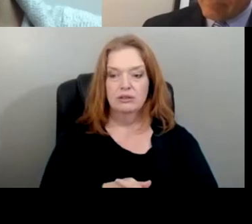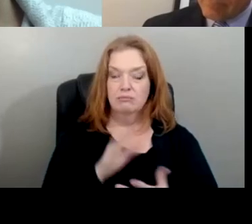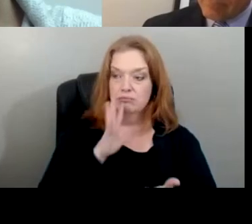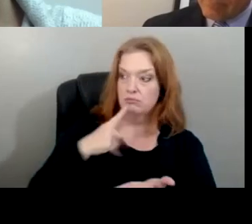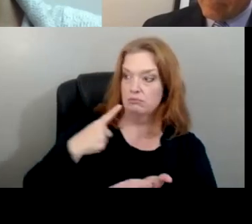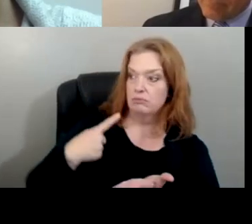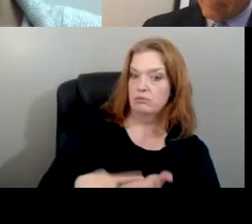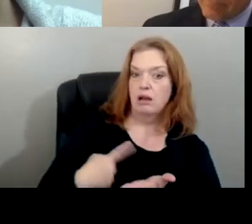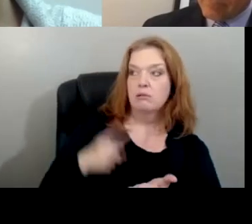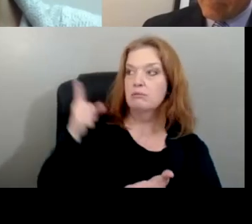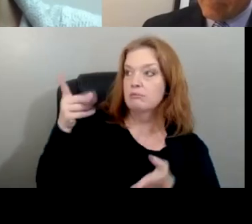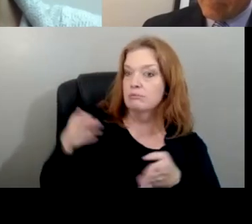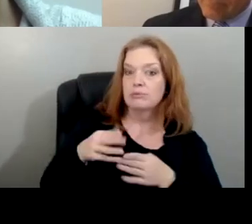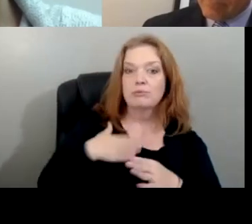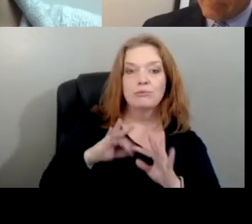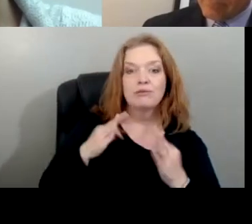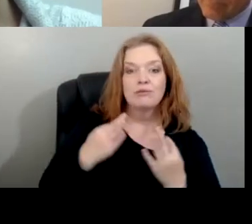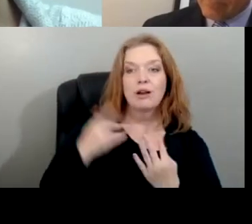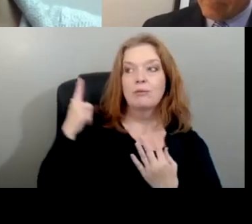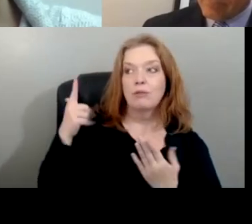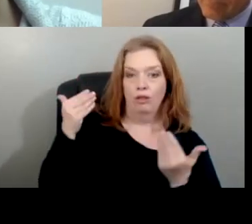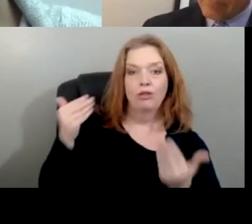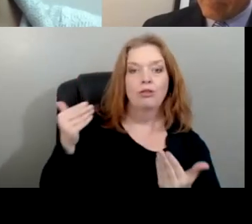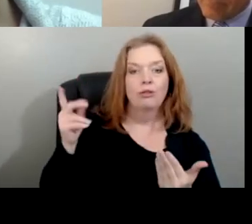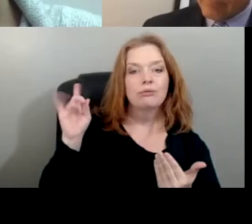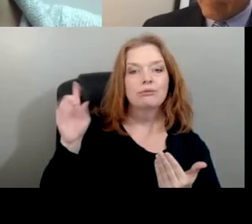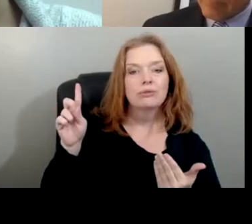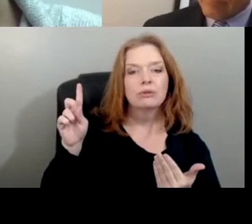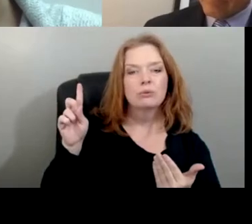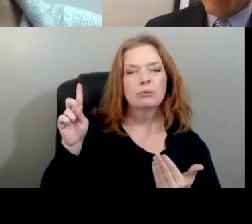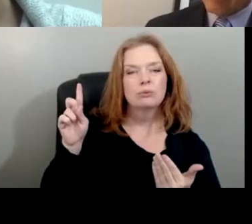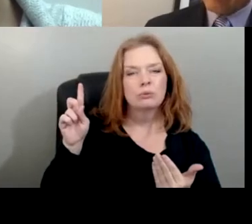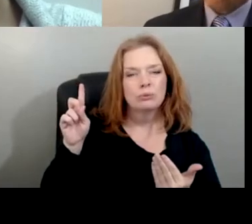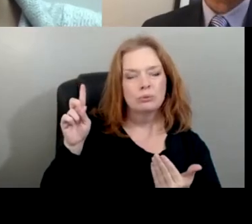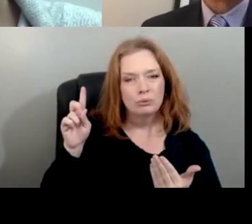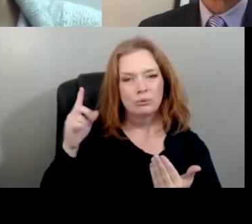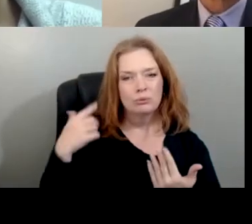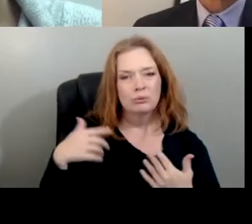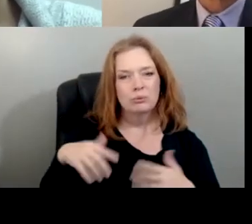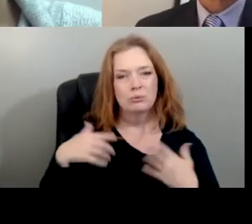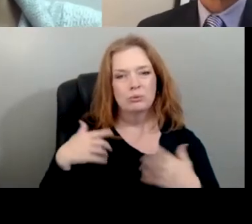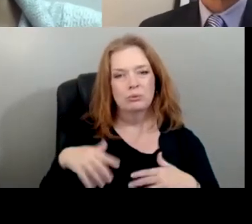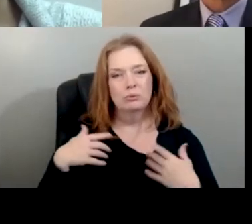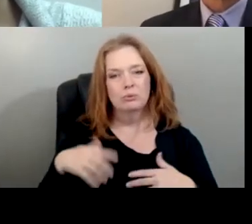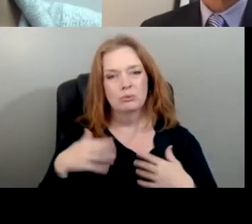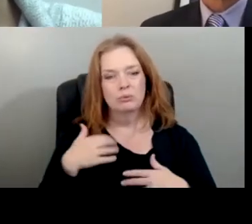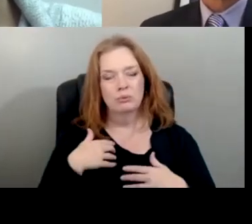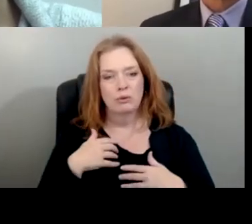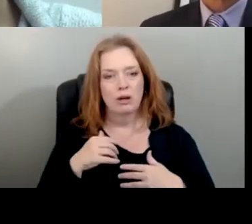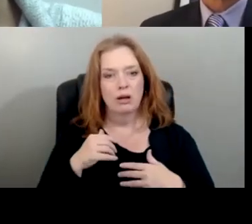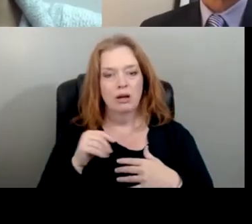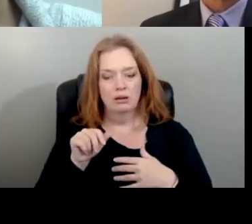in your family, especially when we have folks in our family who aren't or are protected by